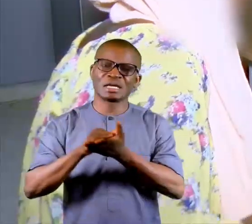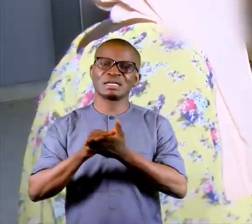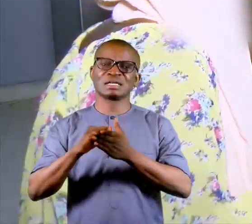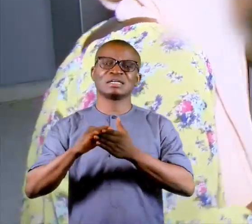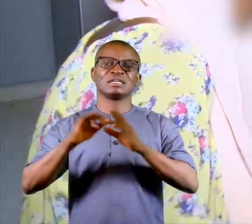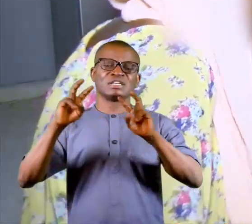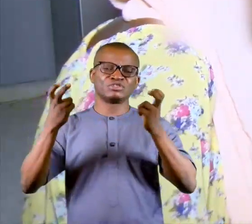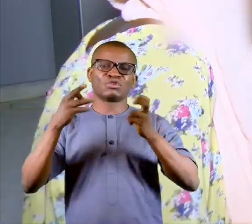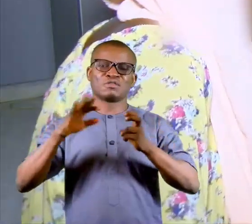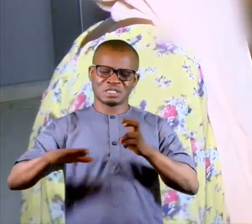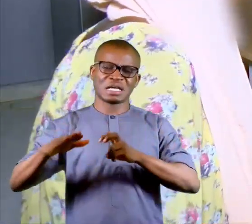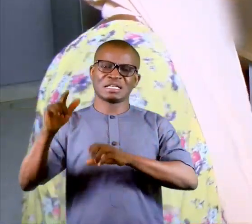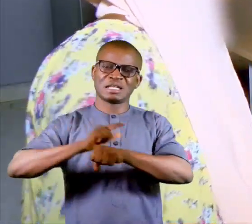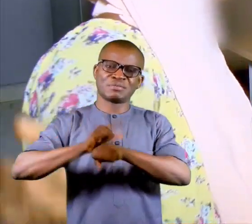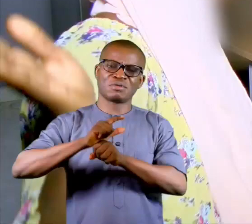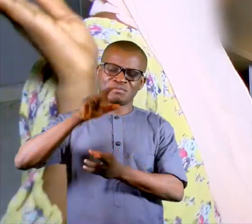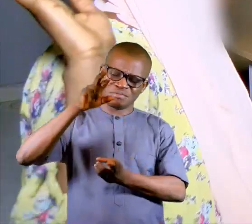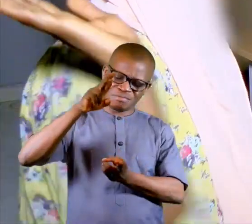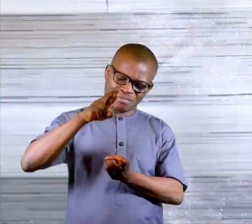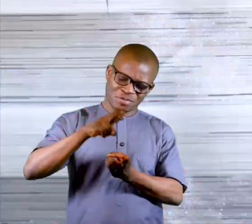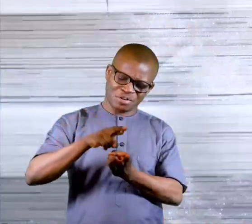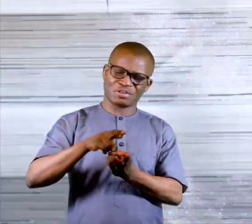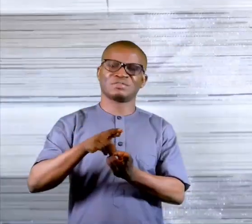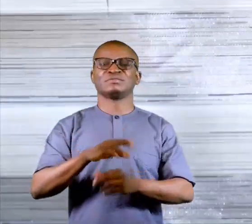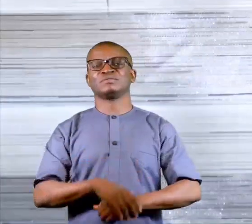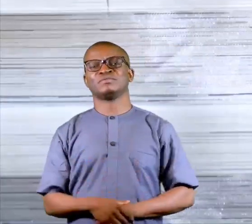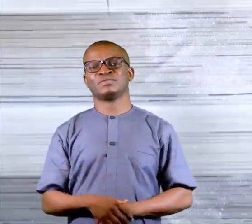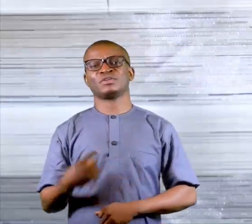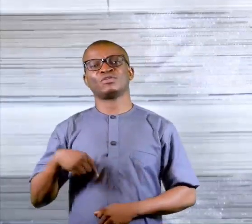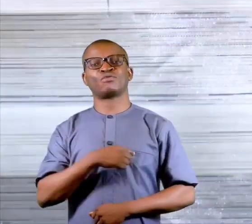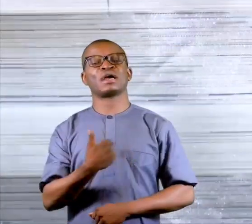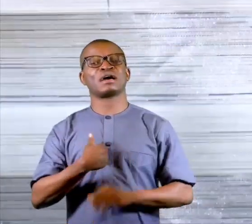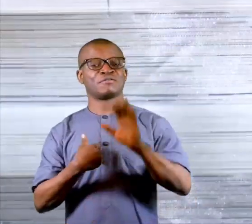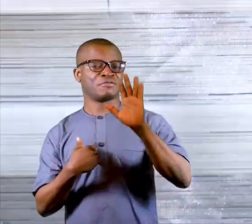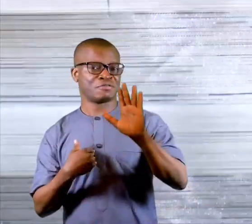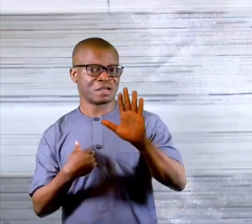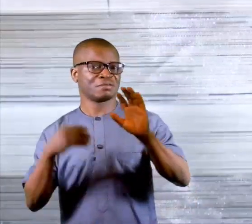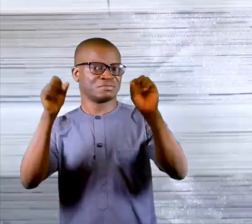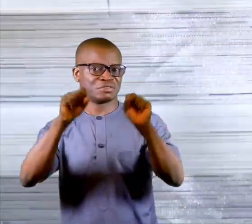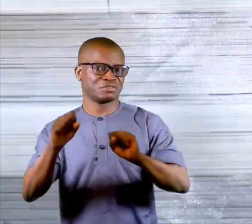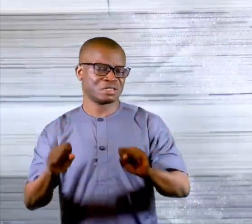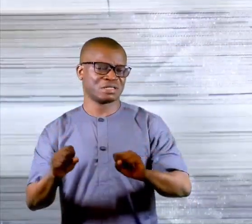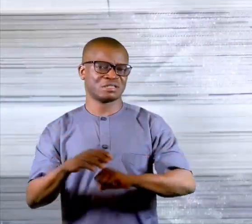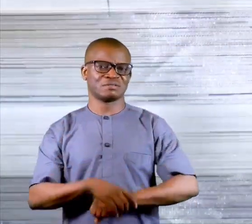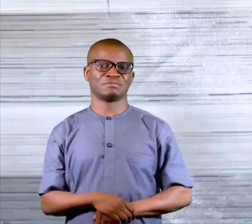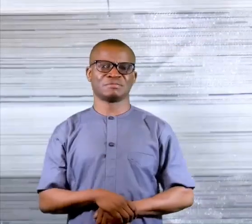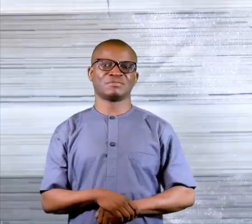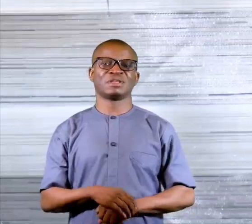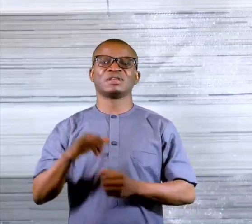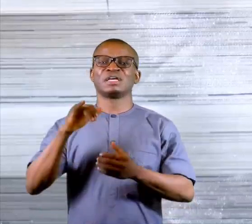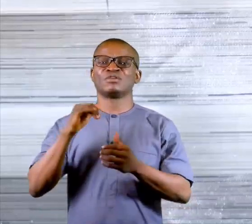of child labor are curbed to the barest minimum. We have 5 key strategies which NAPTIP is